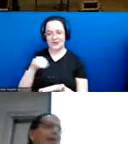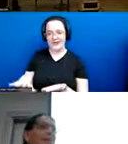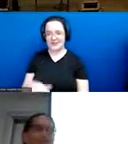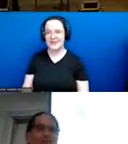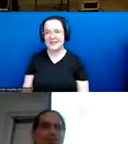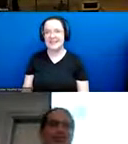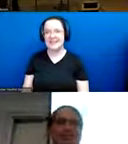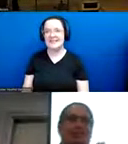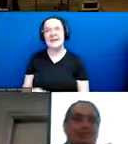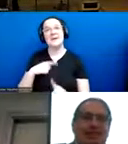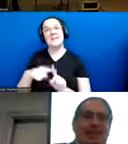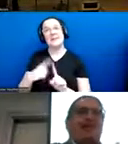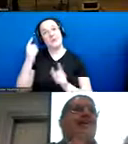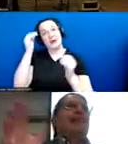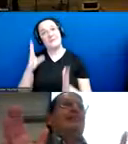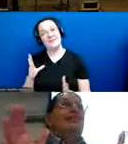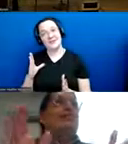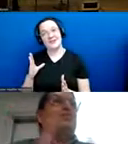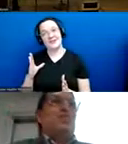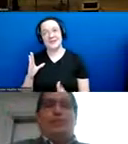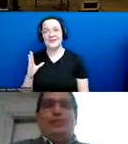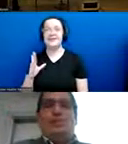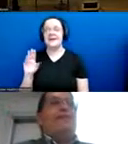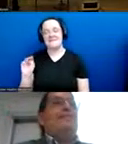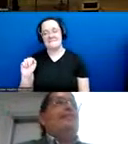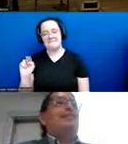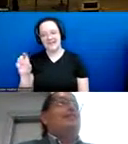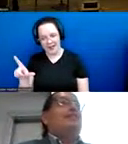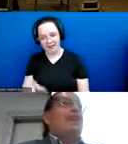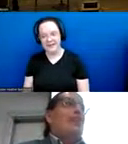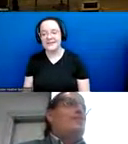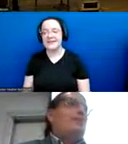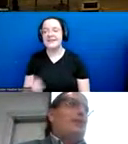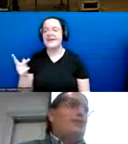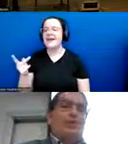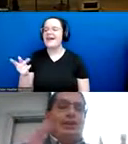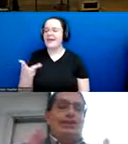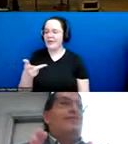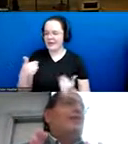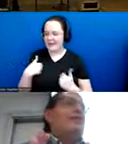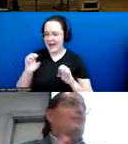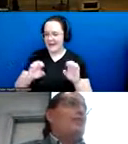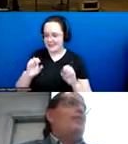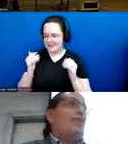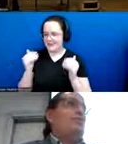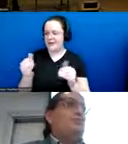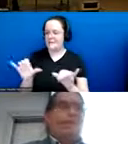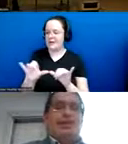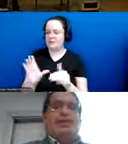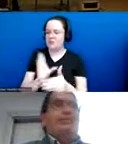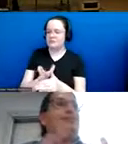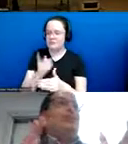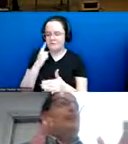and one professor, right, Mandel, they had this wonderful experiment that allowed them to measure interference of single